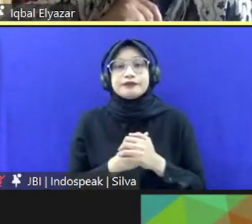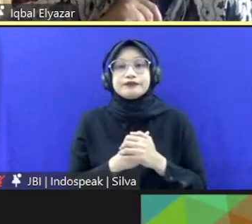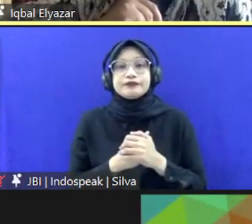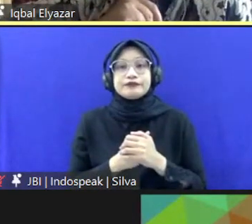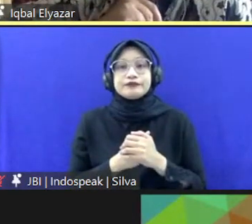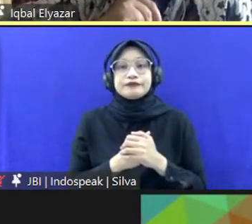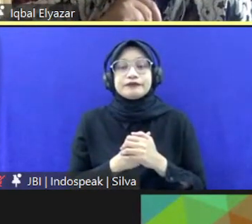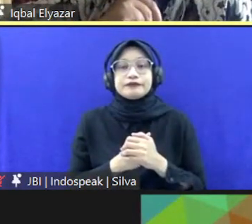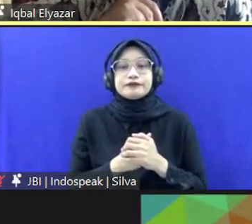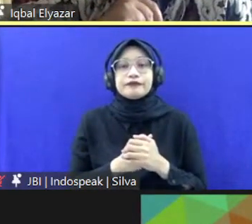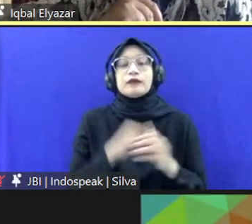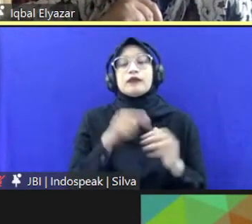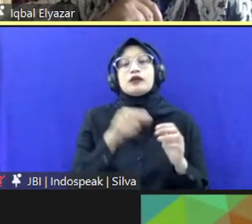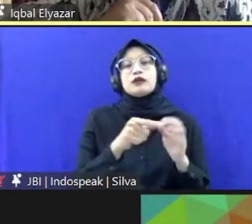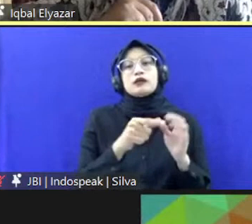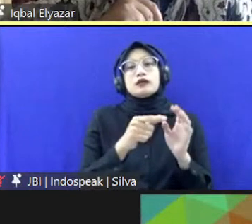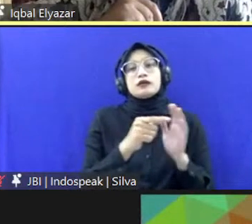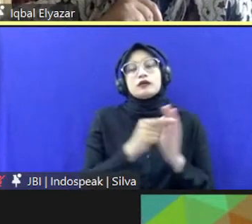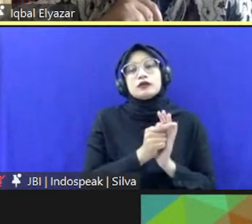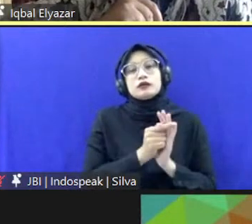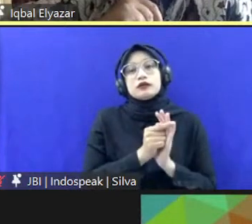of administration